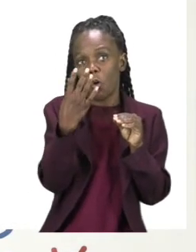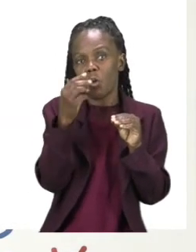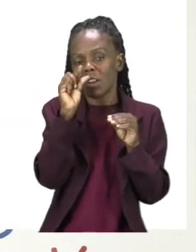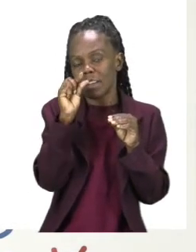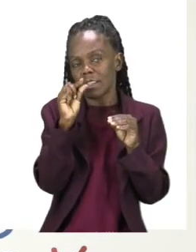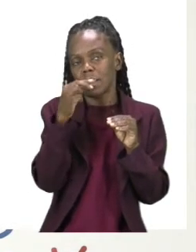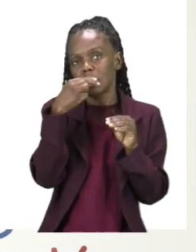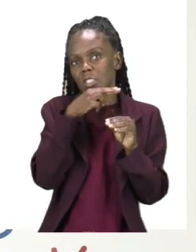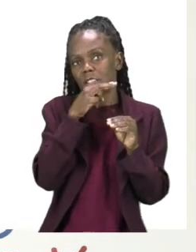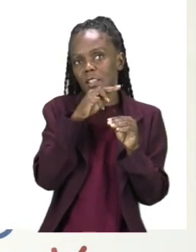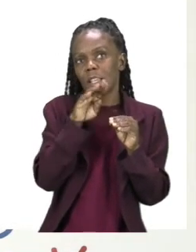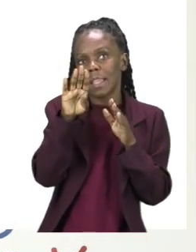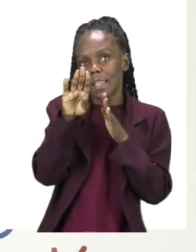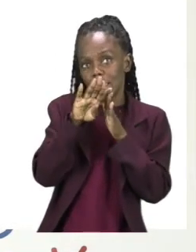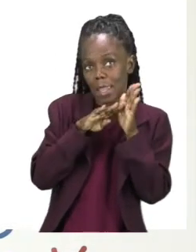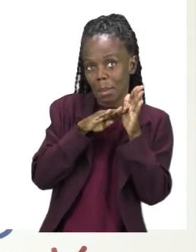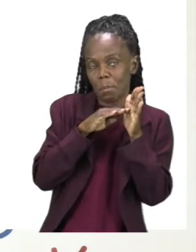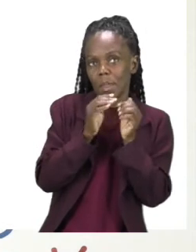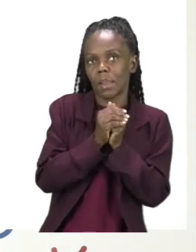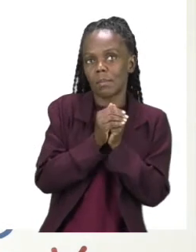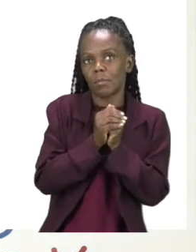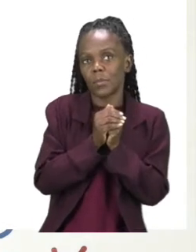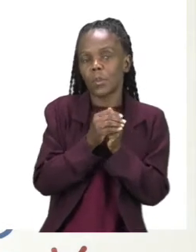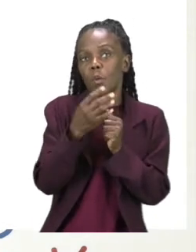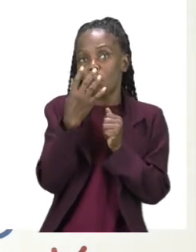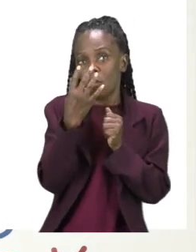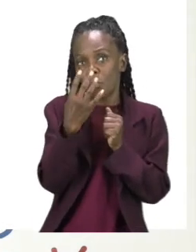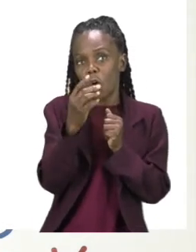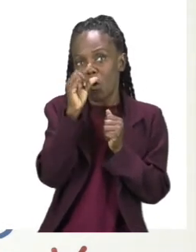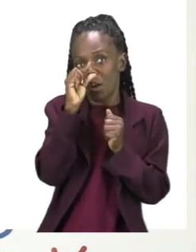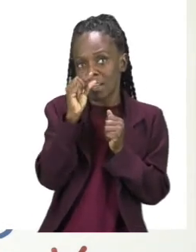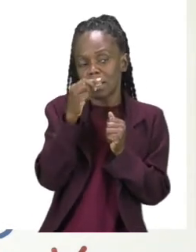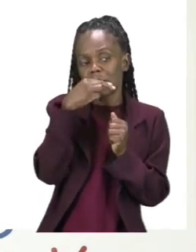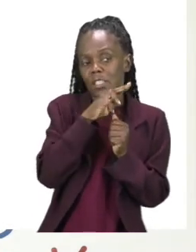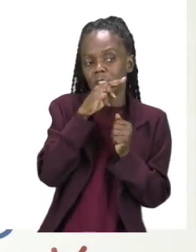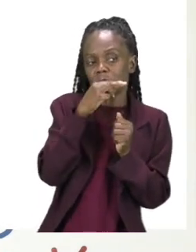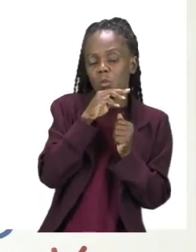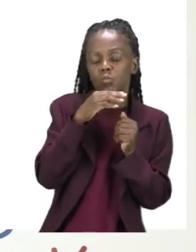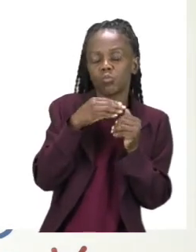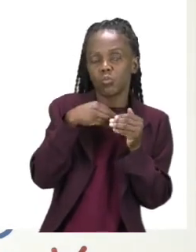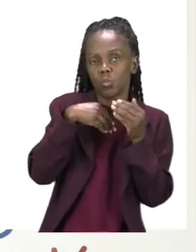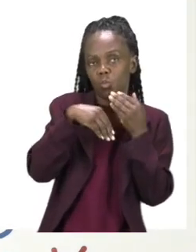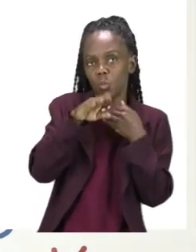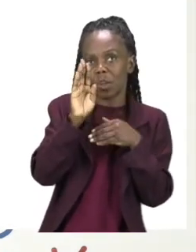little ducks came back. 4 little ducks went out one